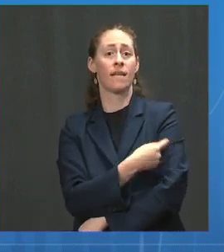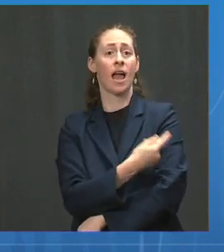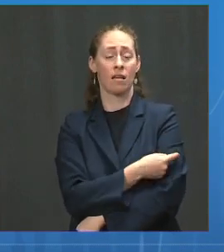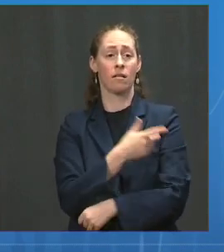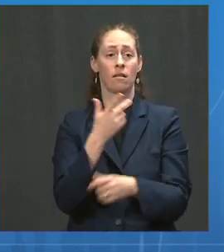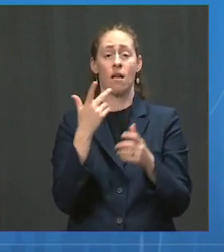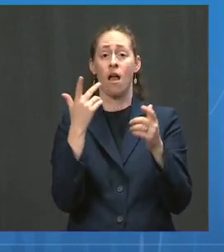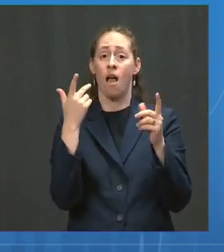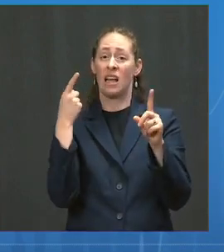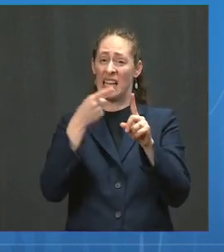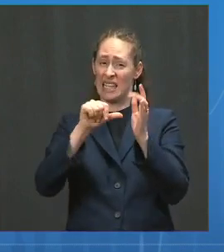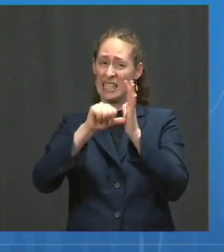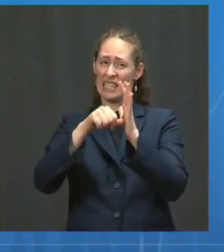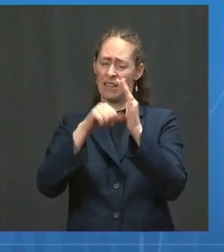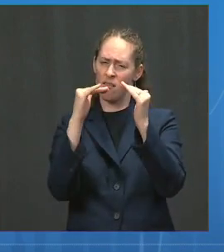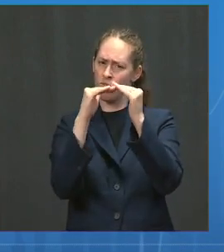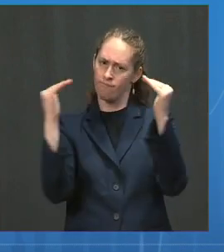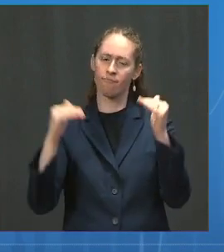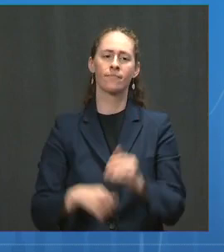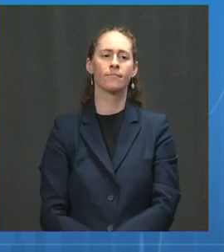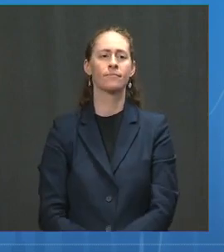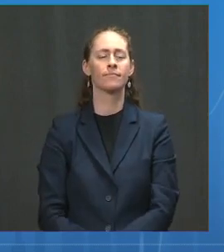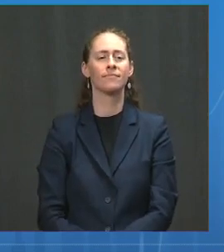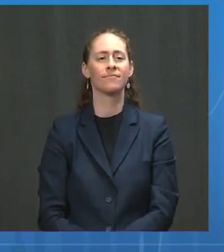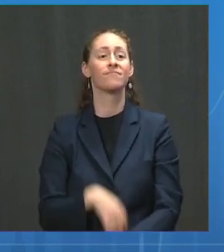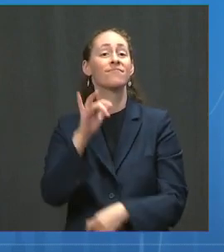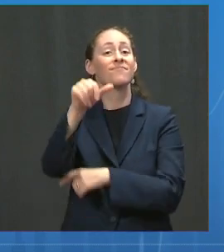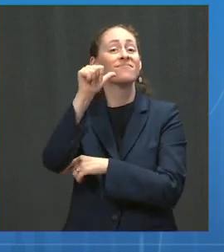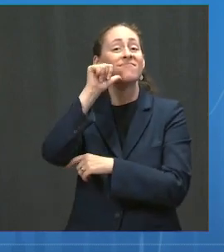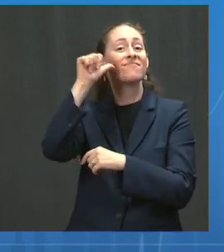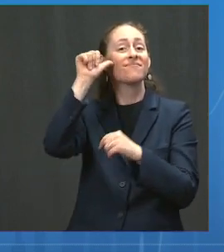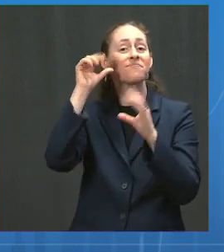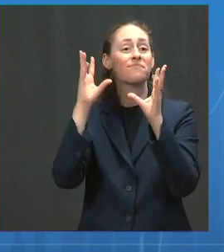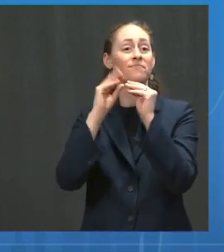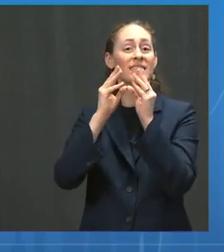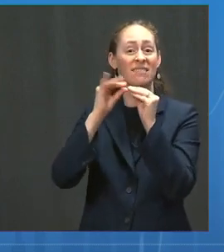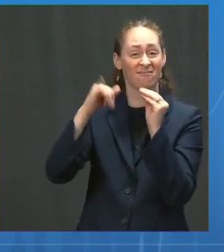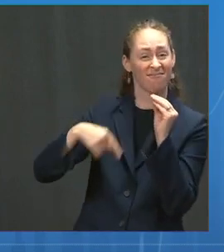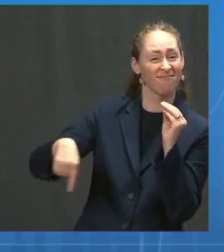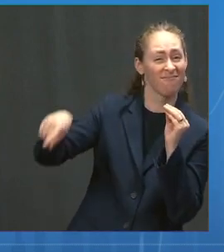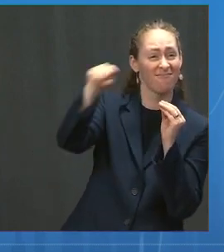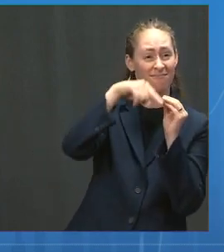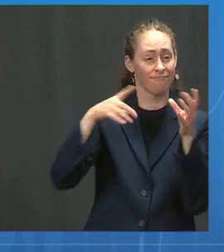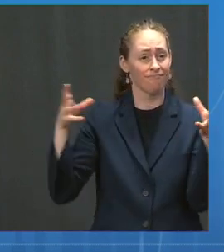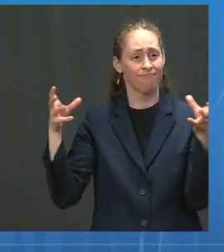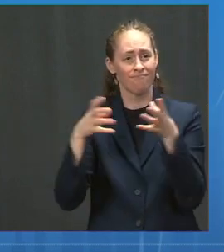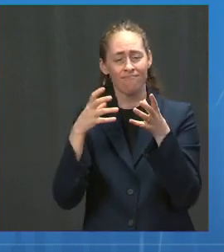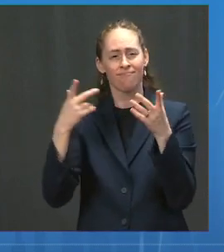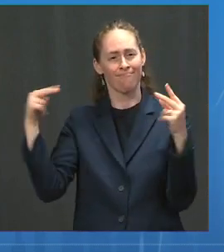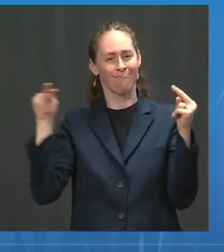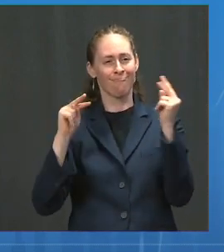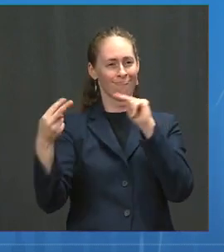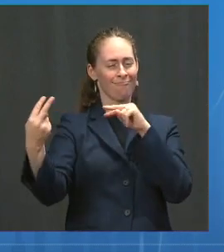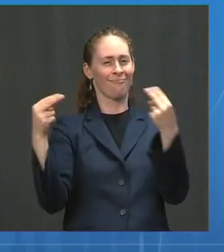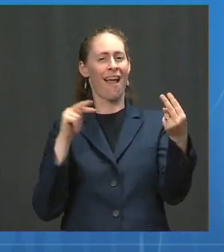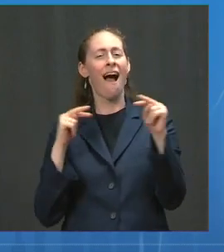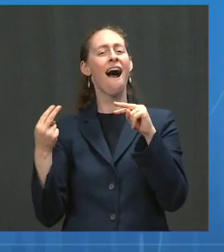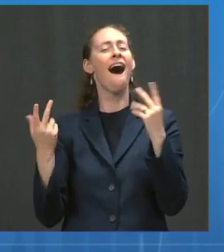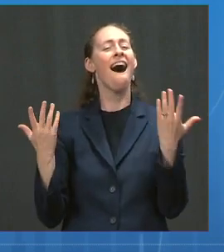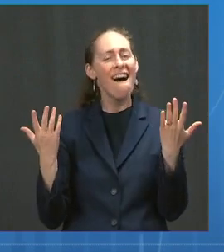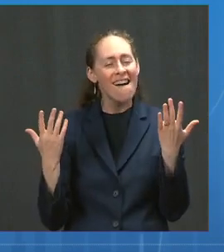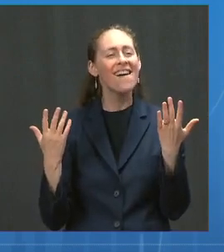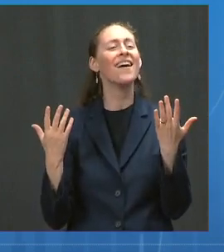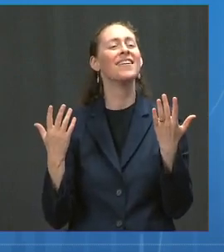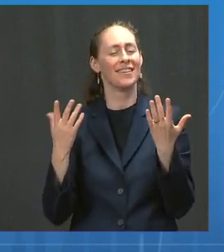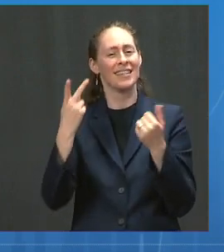this gathering of Surgeons General reflected the diversity of our nation, and it was emblematic of what we have to do together to defeat